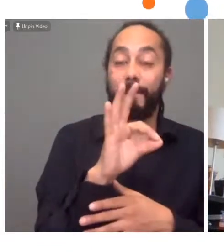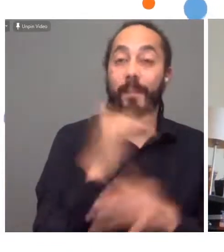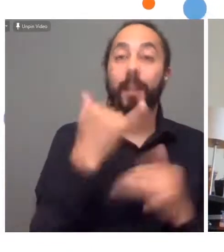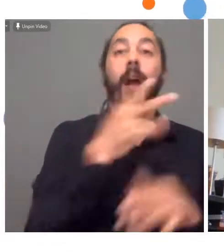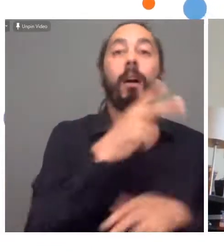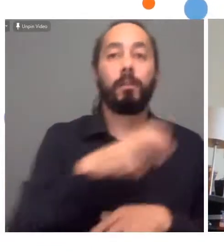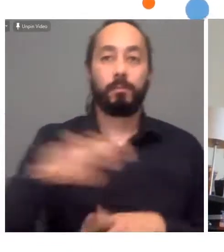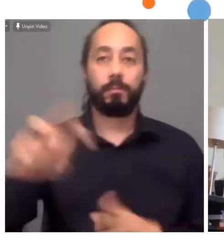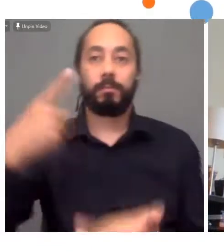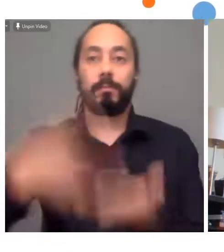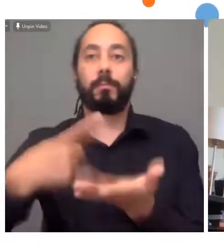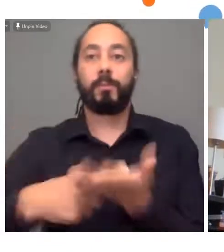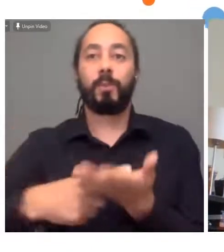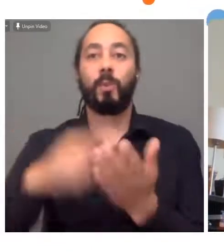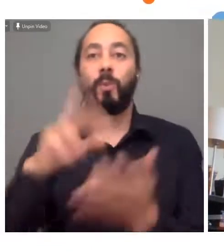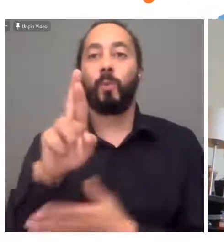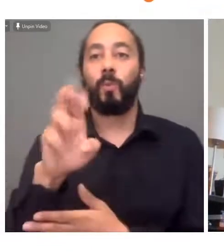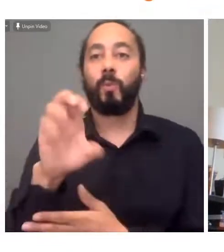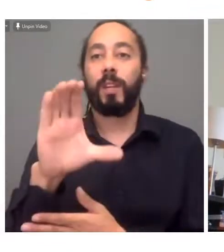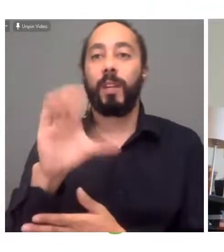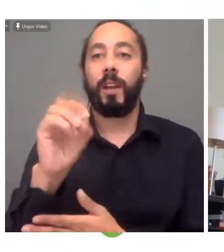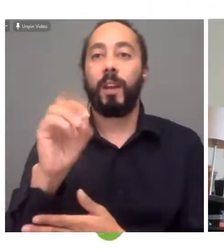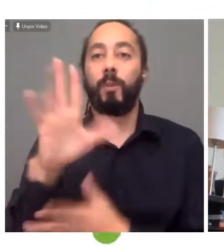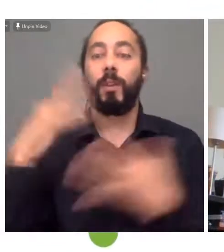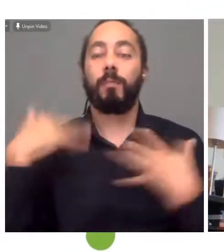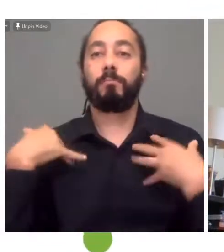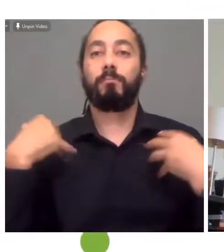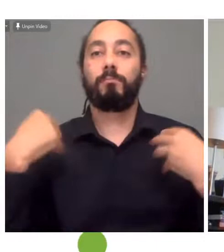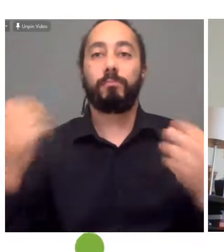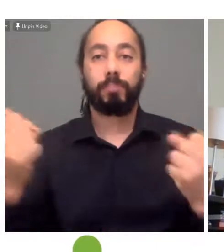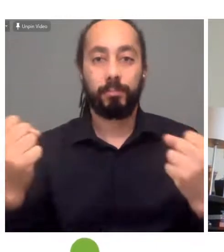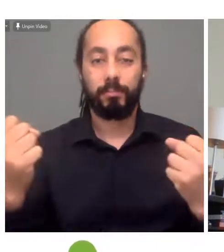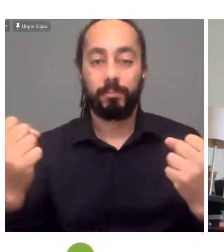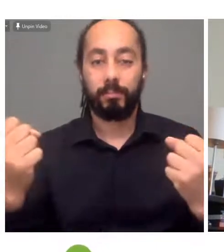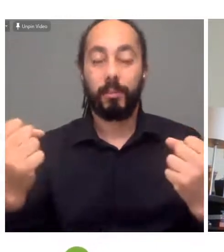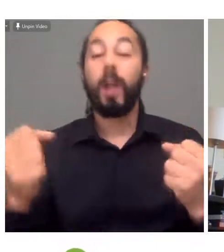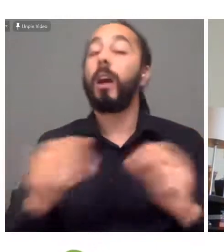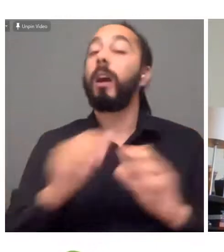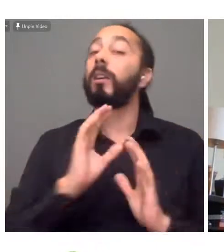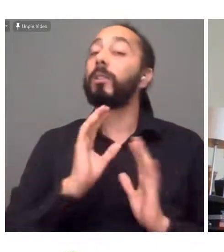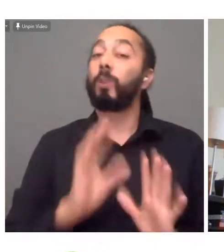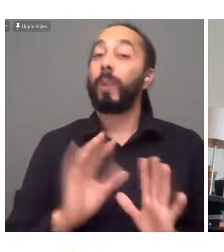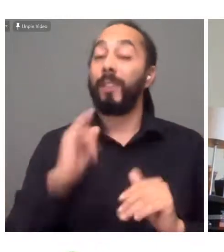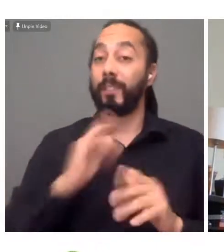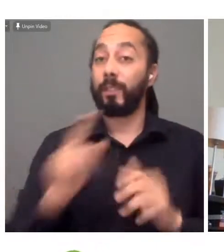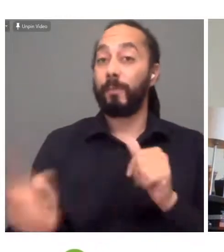the first of several town halls and roundtables that the minister will be undertaking in September, I